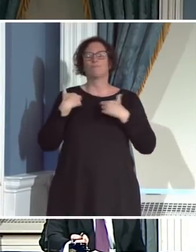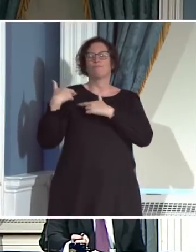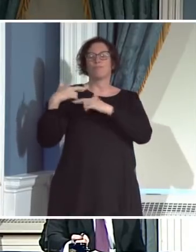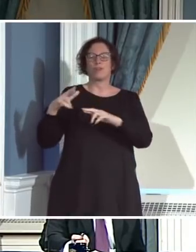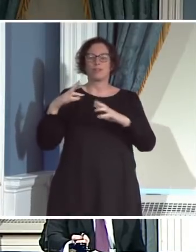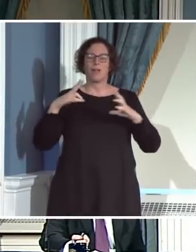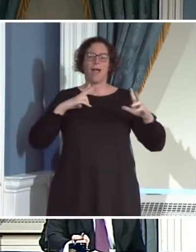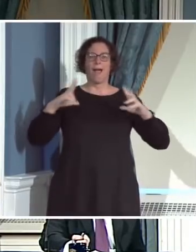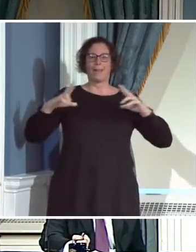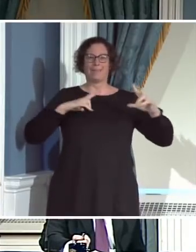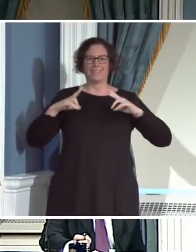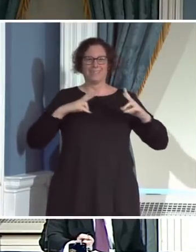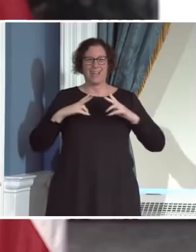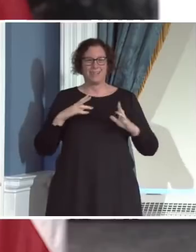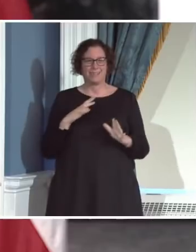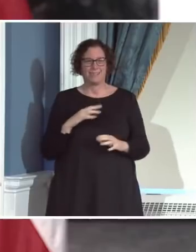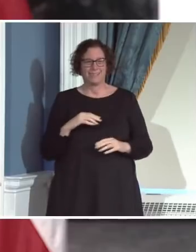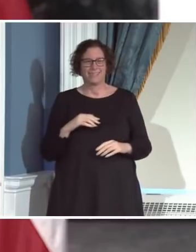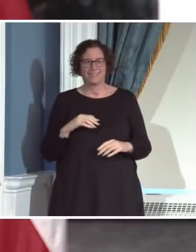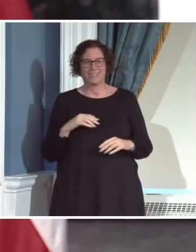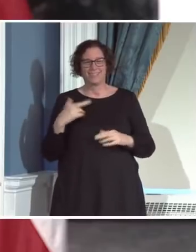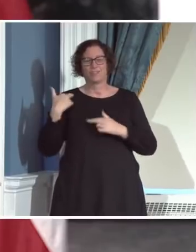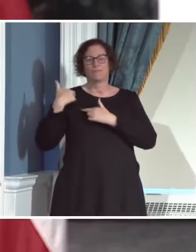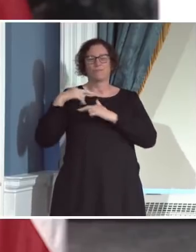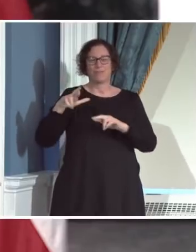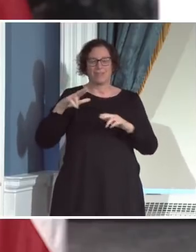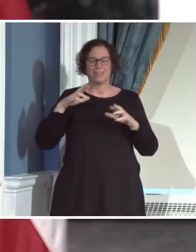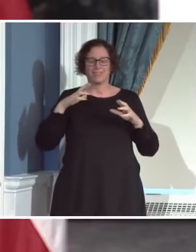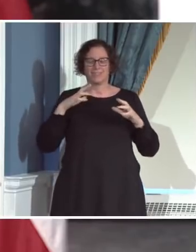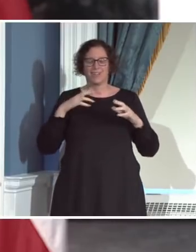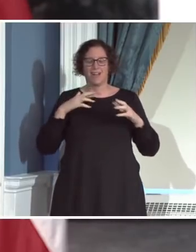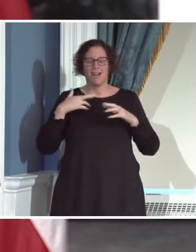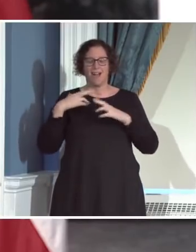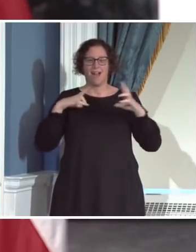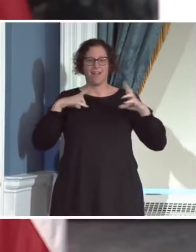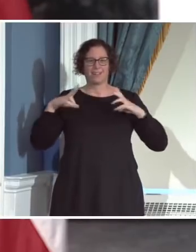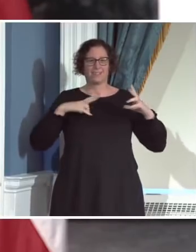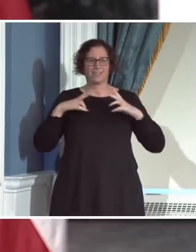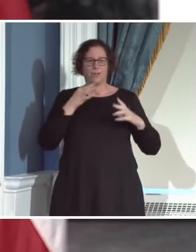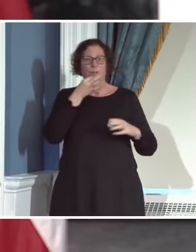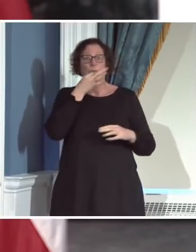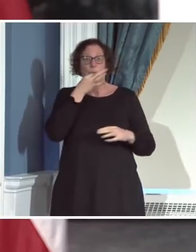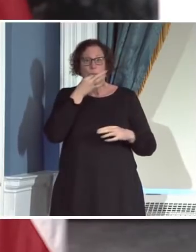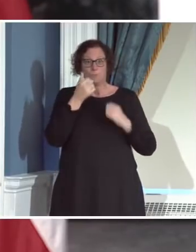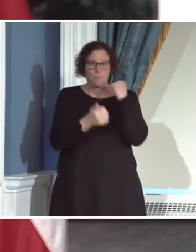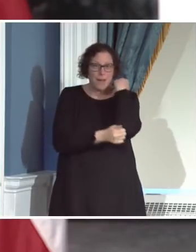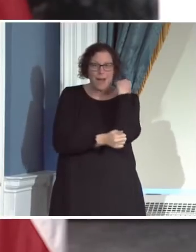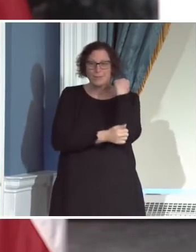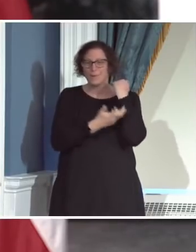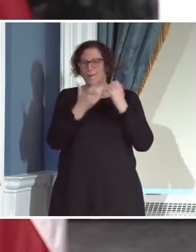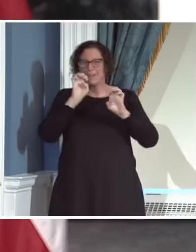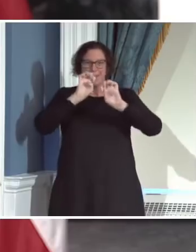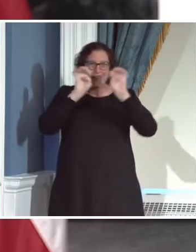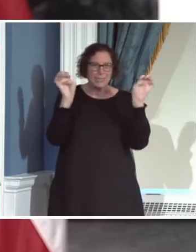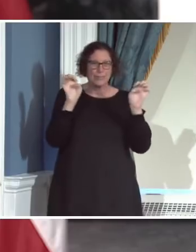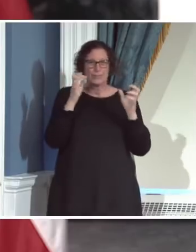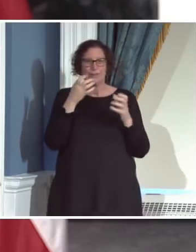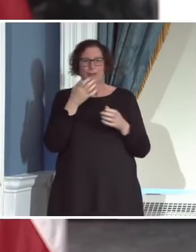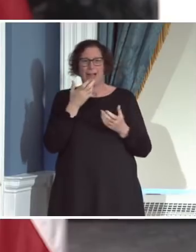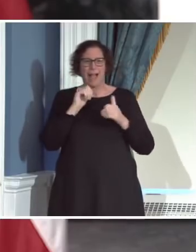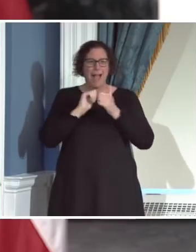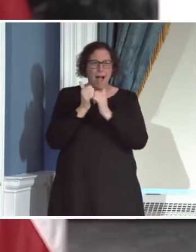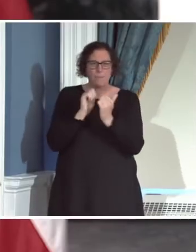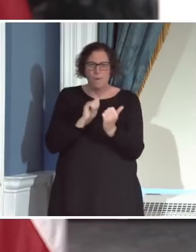forth? Henry, just to clarify, do you mean for religious gatherings? Yes, the Seders, the